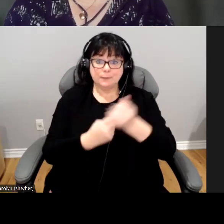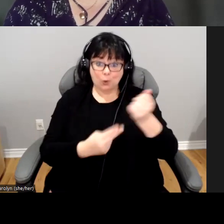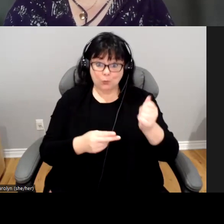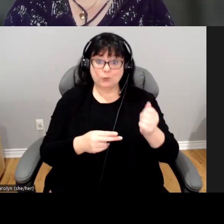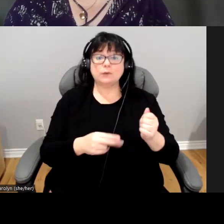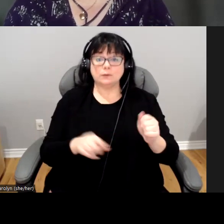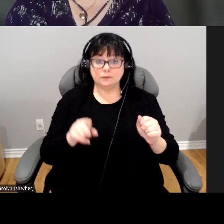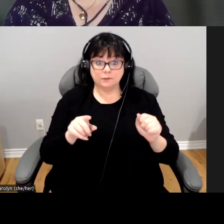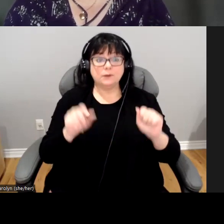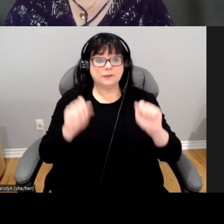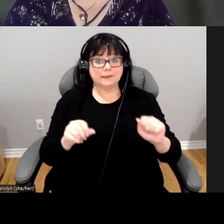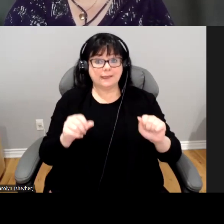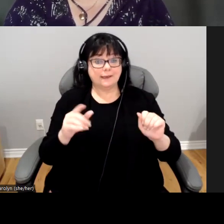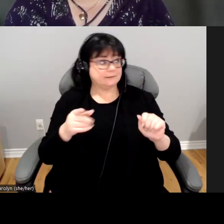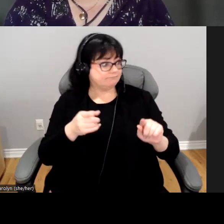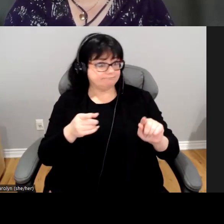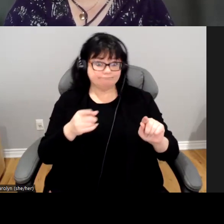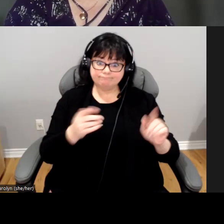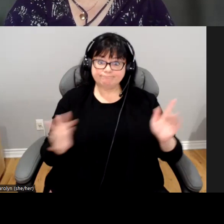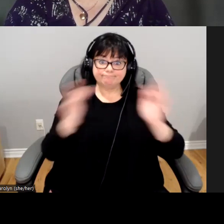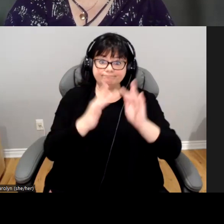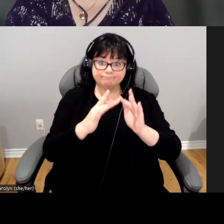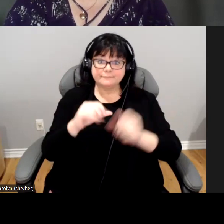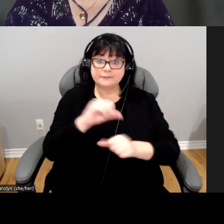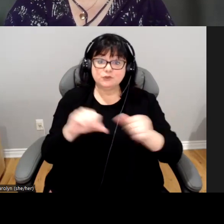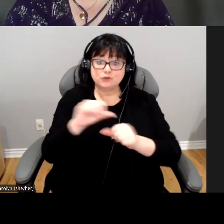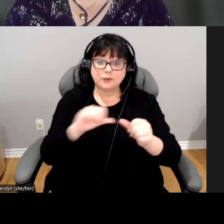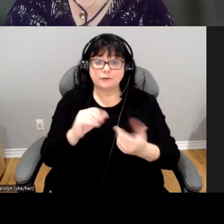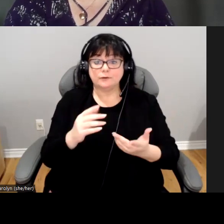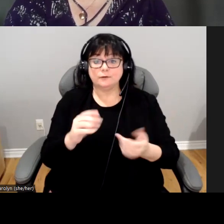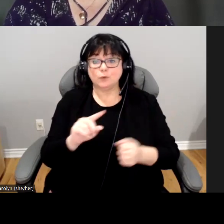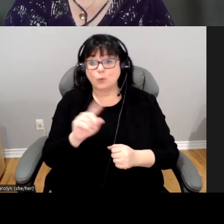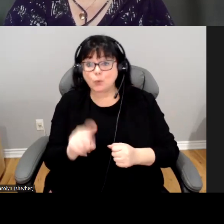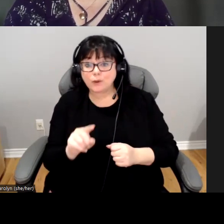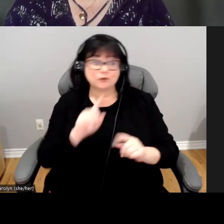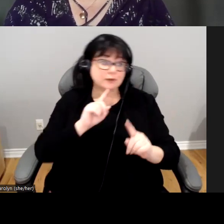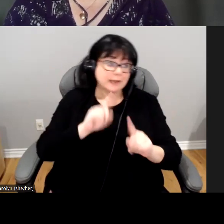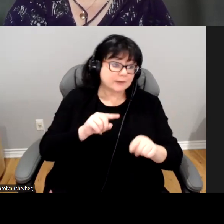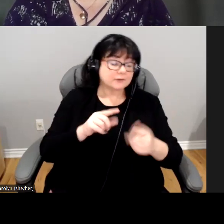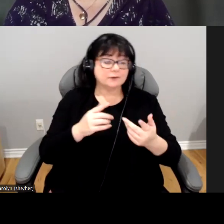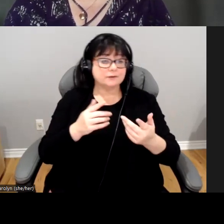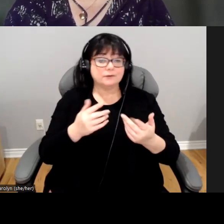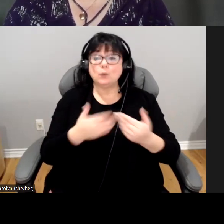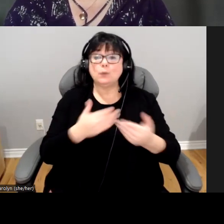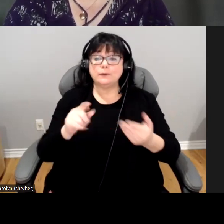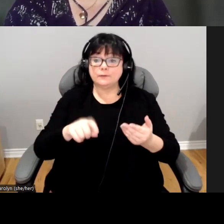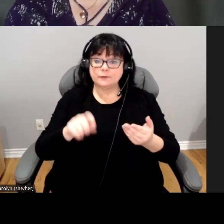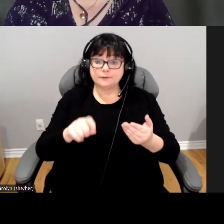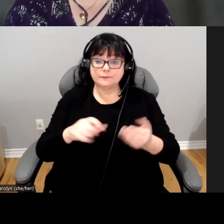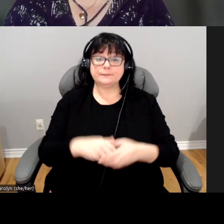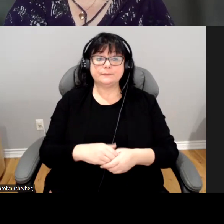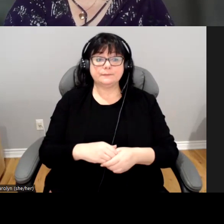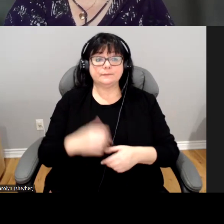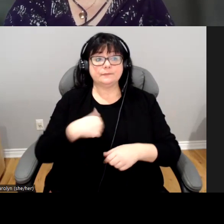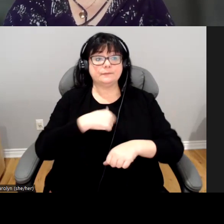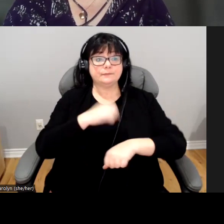you know, connect with each other should there be any questions or that kind of thing. And so we created a